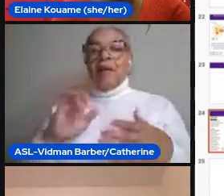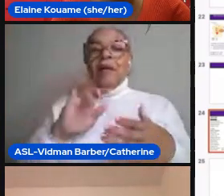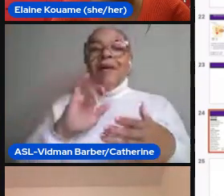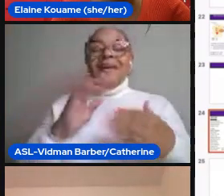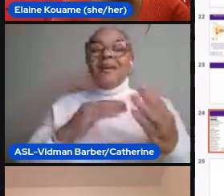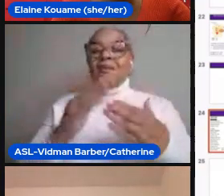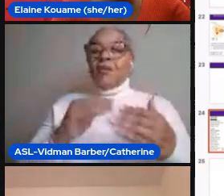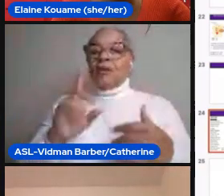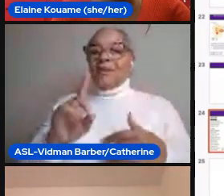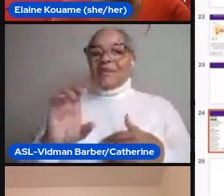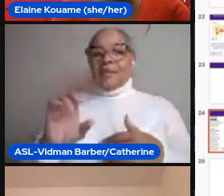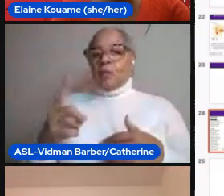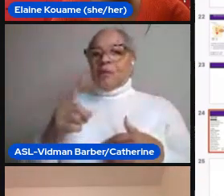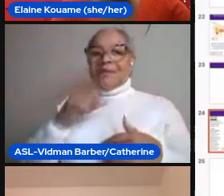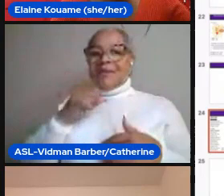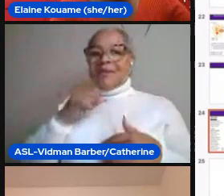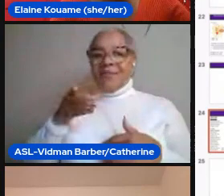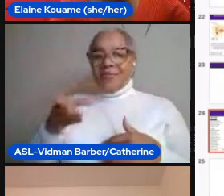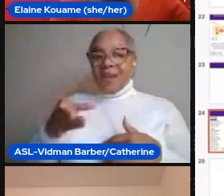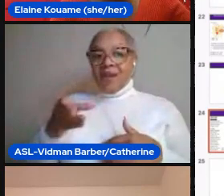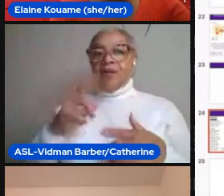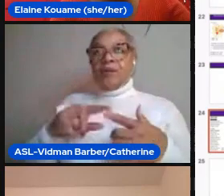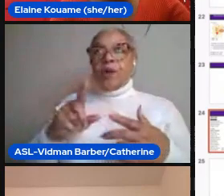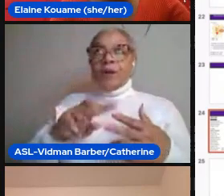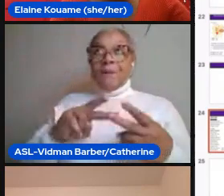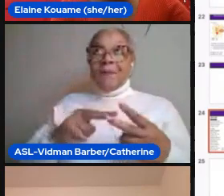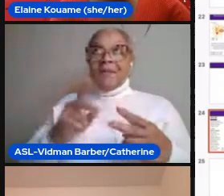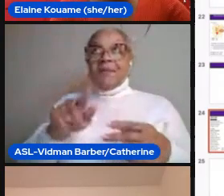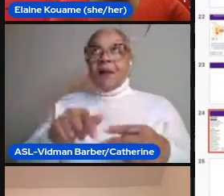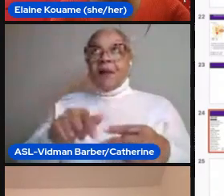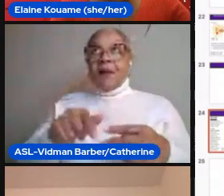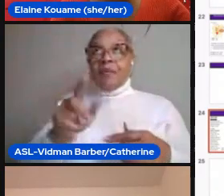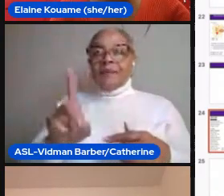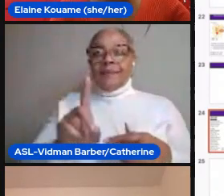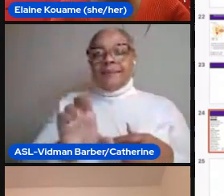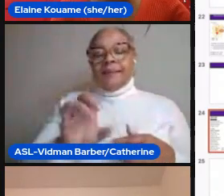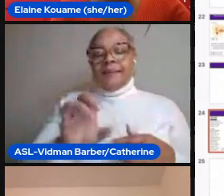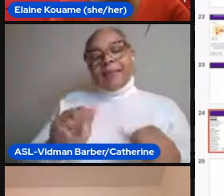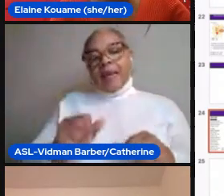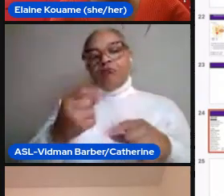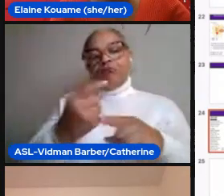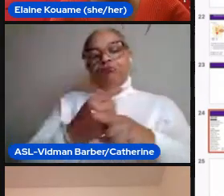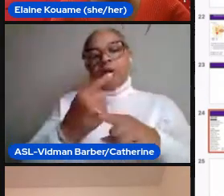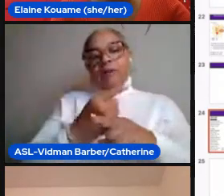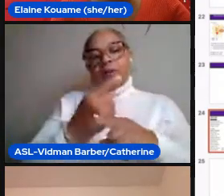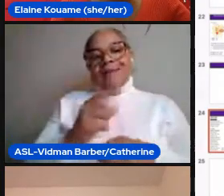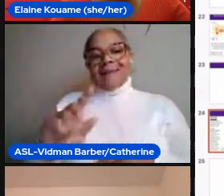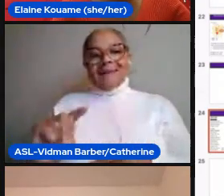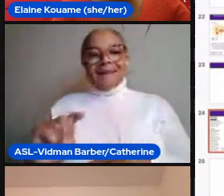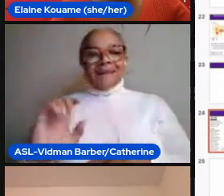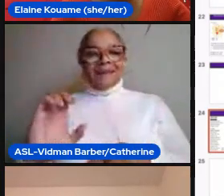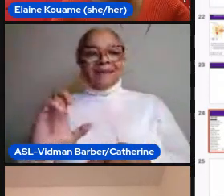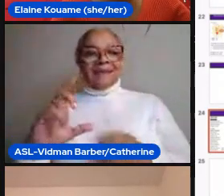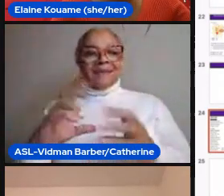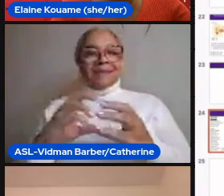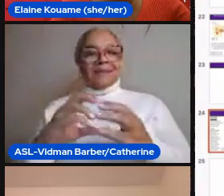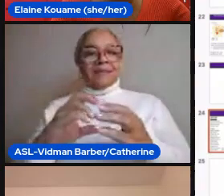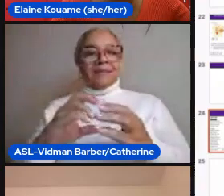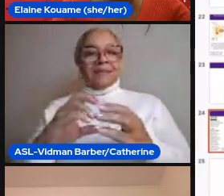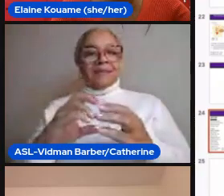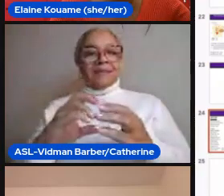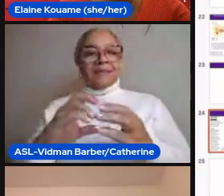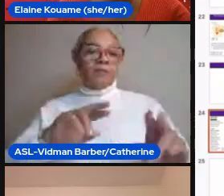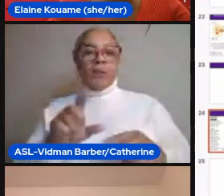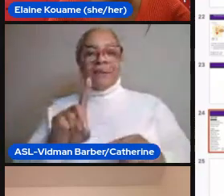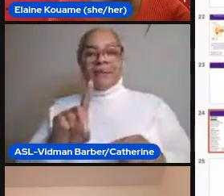DC ones are not there, suggesting that other DCs can actually regulate the T cell response, but only the DC1